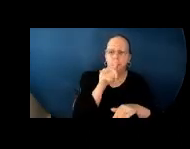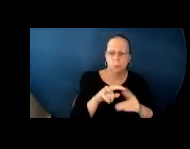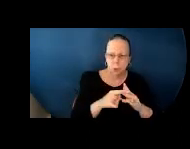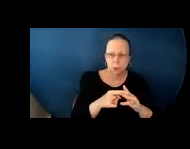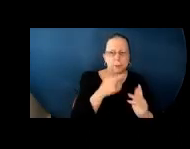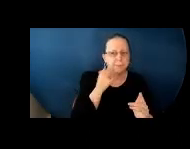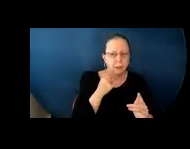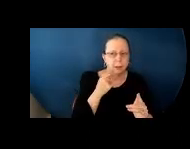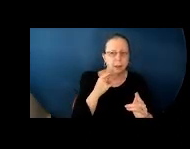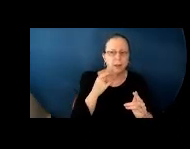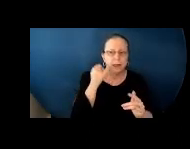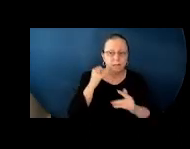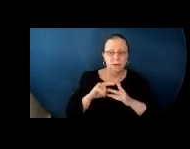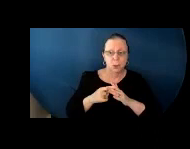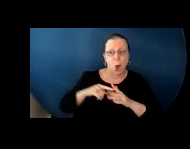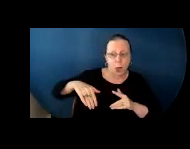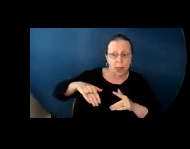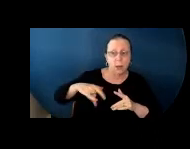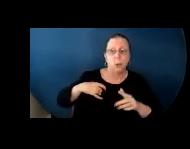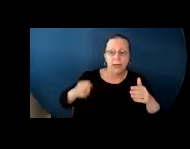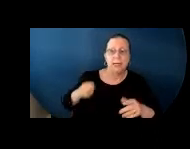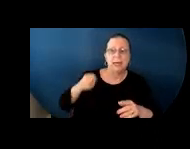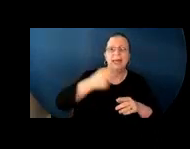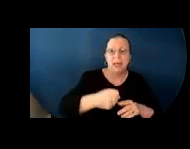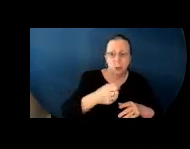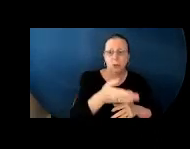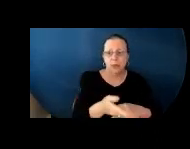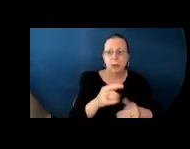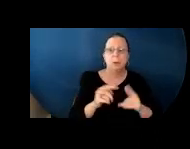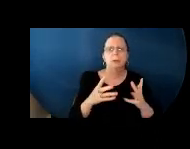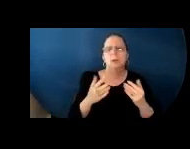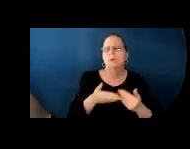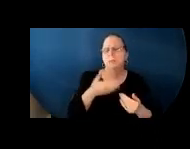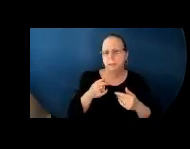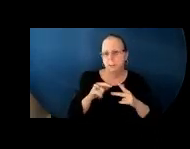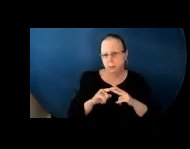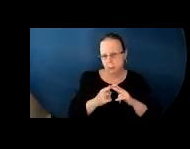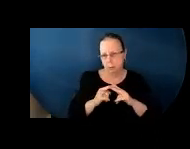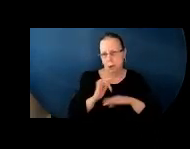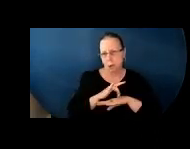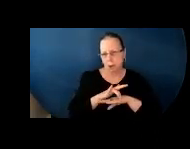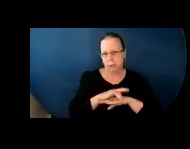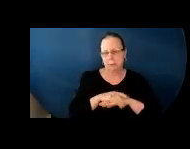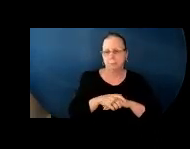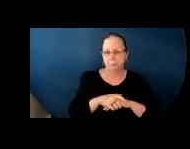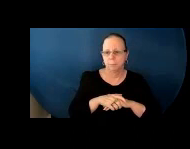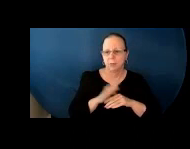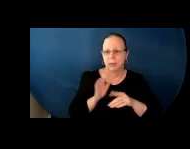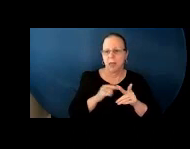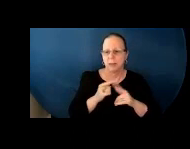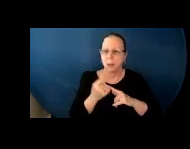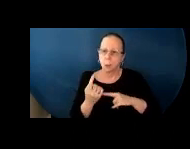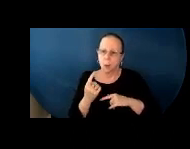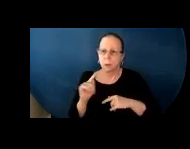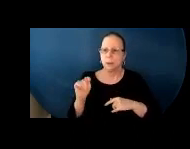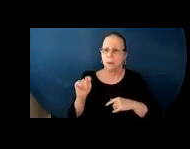you there if you started late, we can get you there, but it's so much easier to start early, okay? And then one tool we have on the